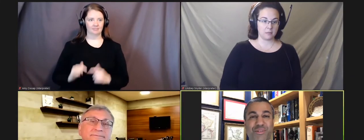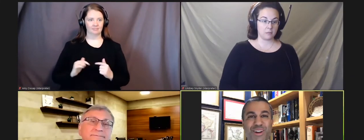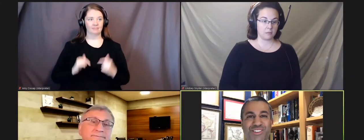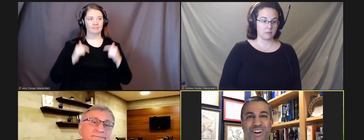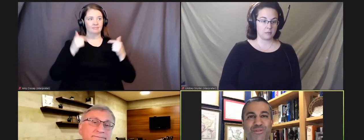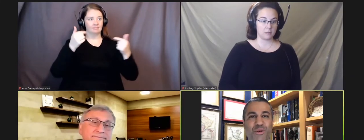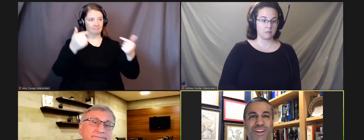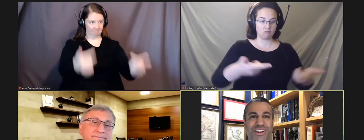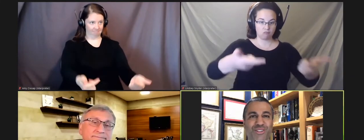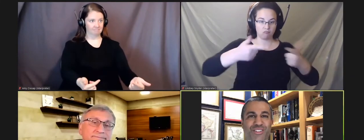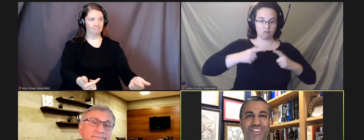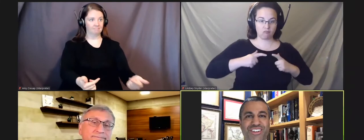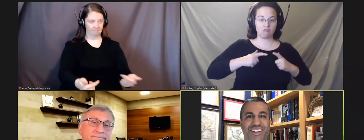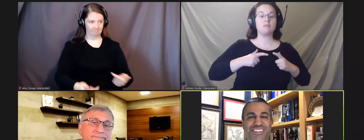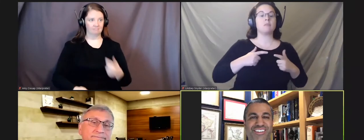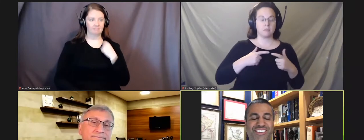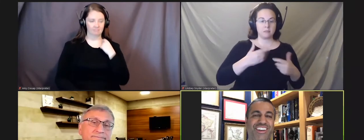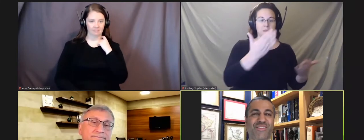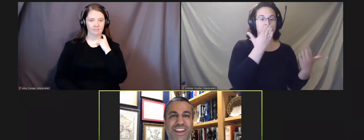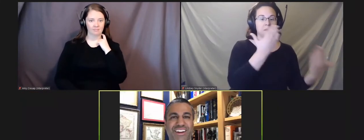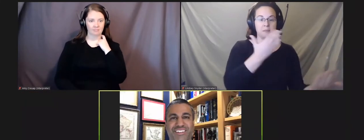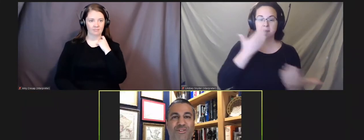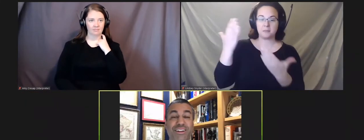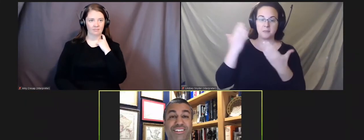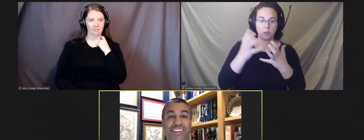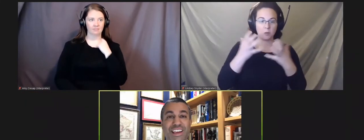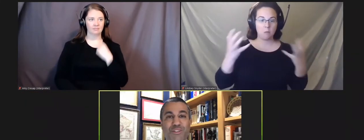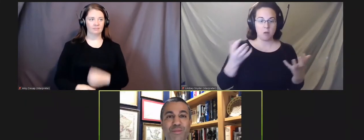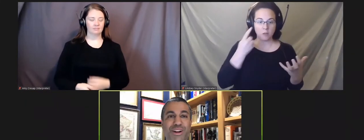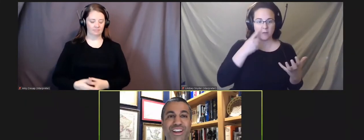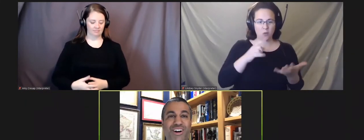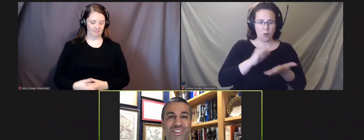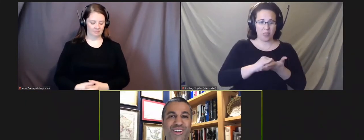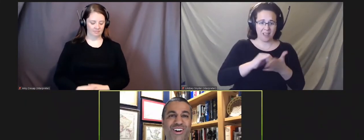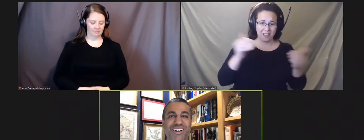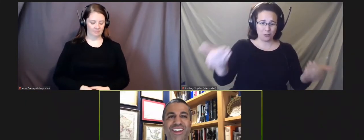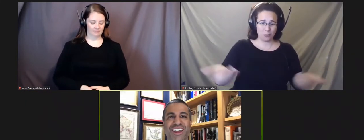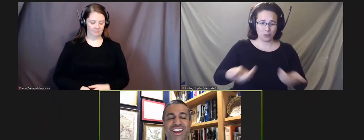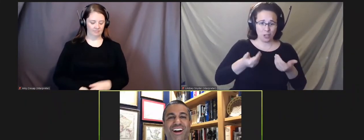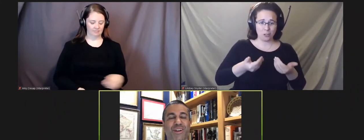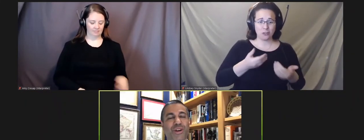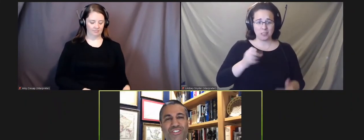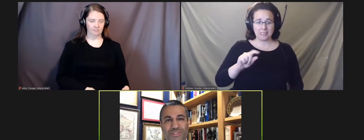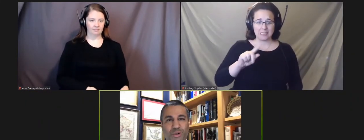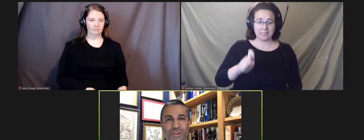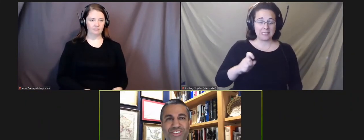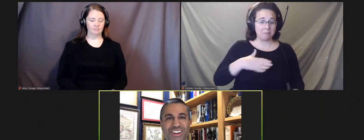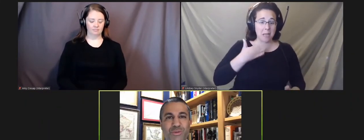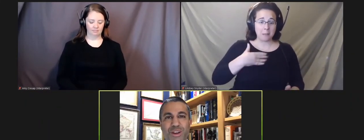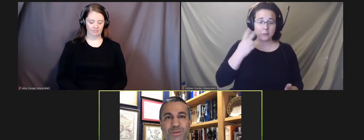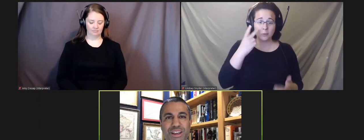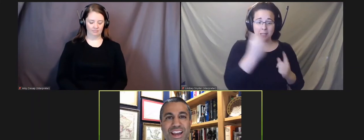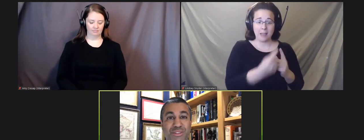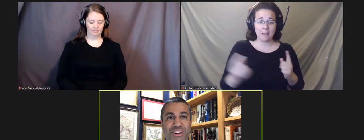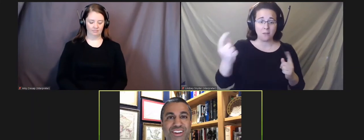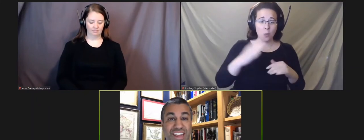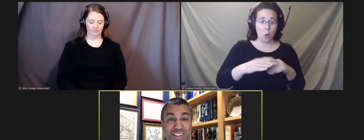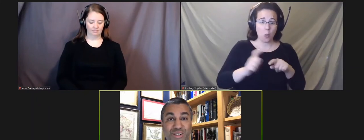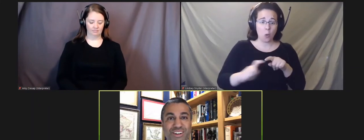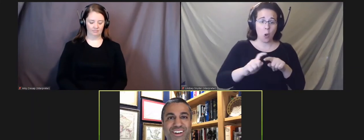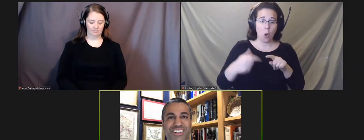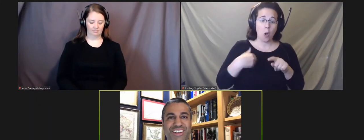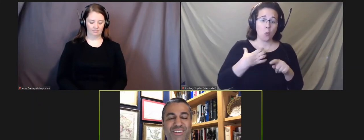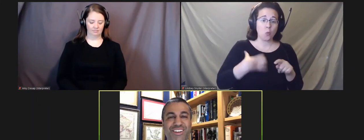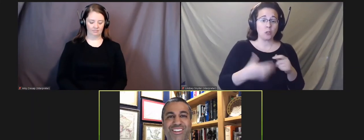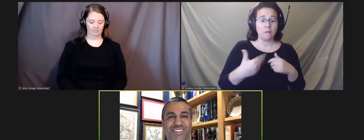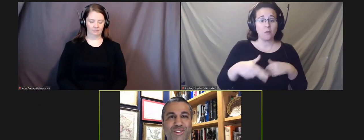Well, thanks so much for that introduction, Steve, and it's great to see everybody on the call. I wish, of course, that we could be gathering